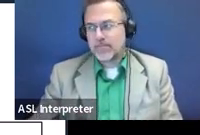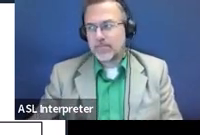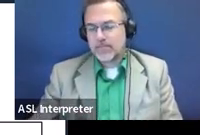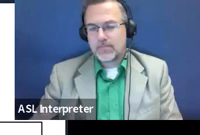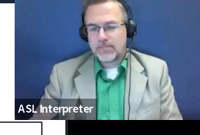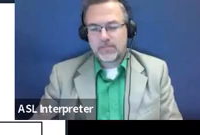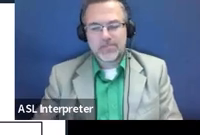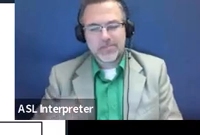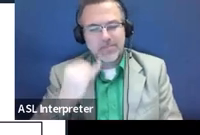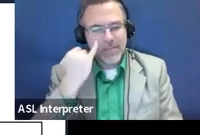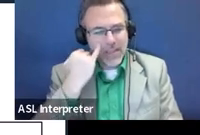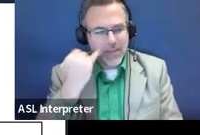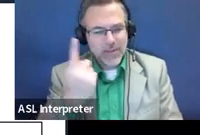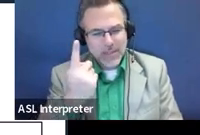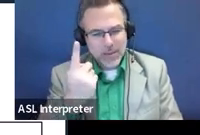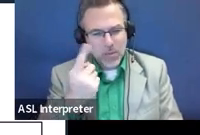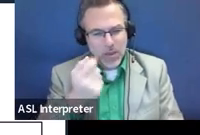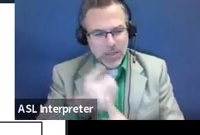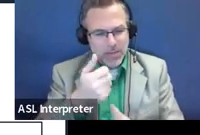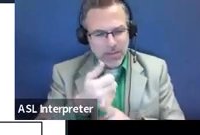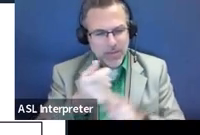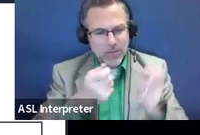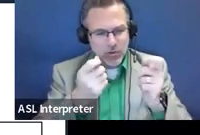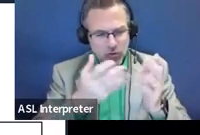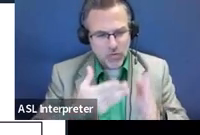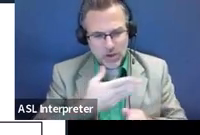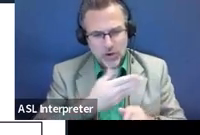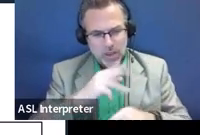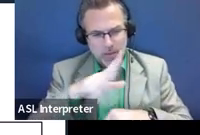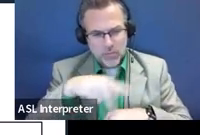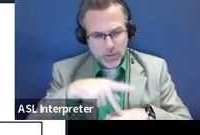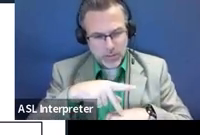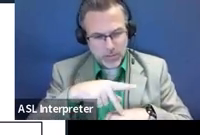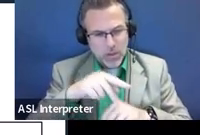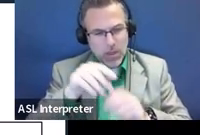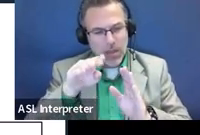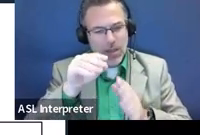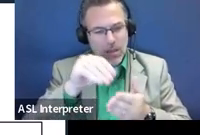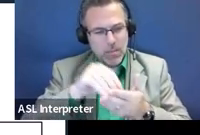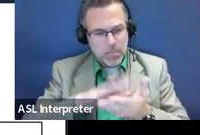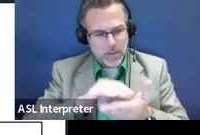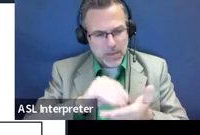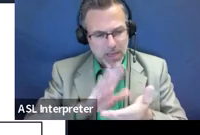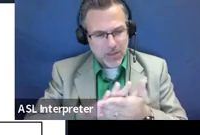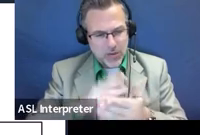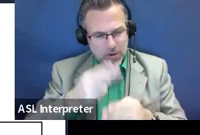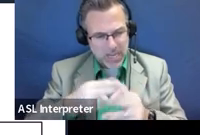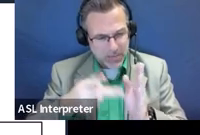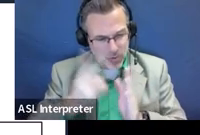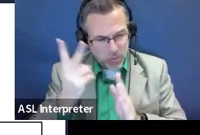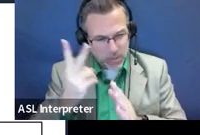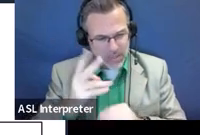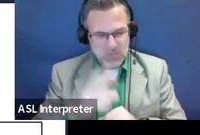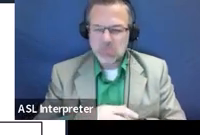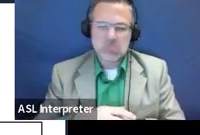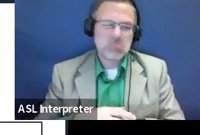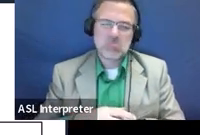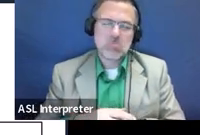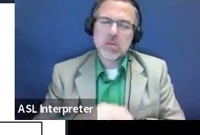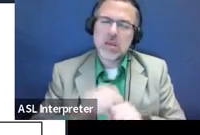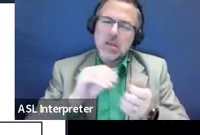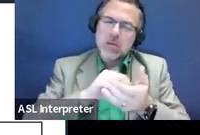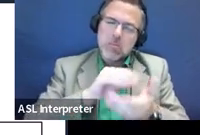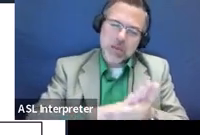If someone is both director and principal, do we list them twice? I don't think that's necessary. I think you can just put their